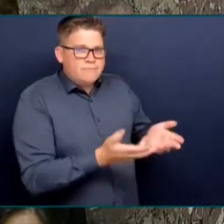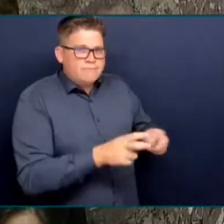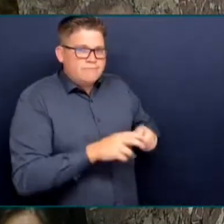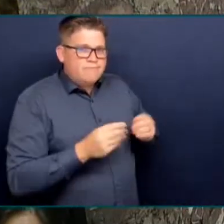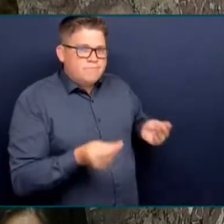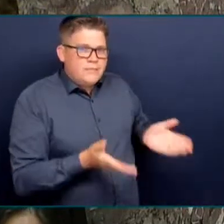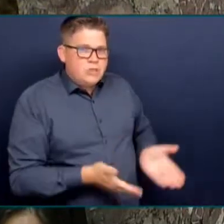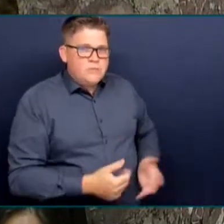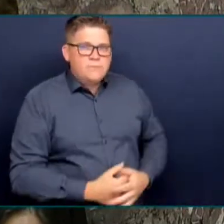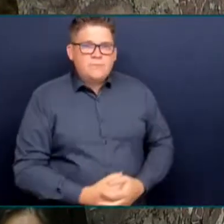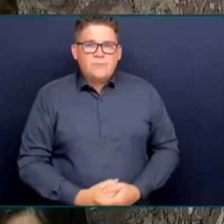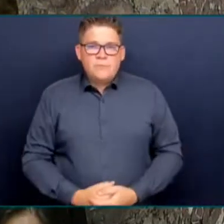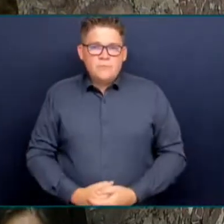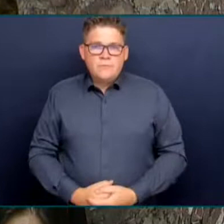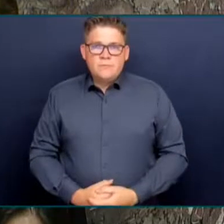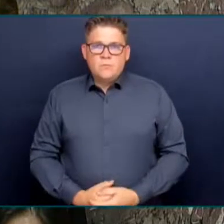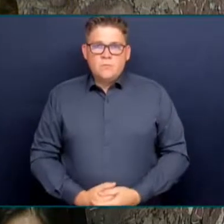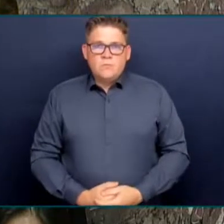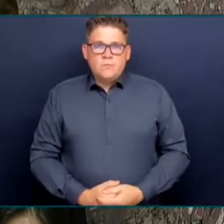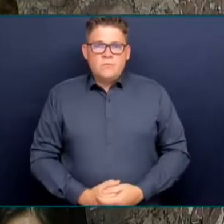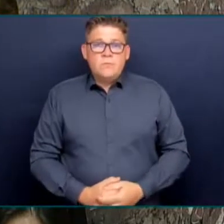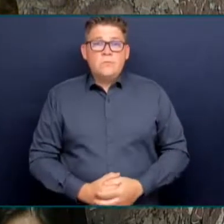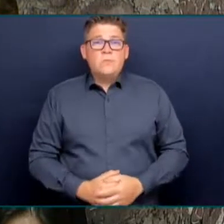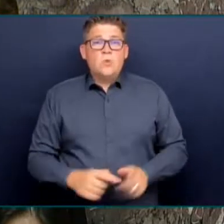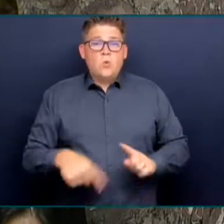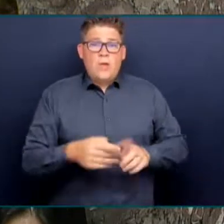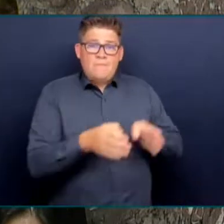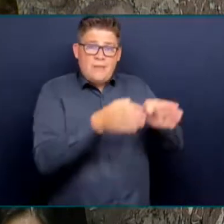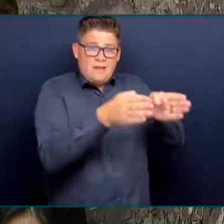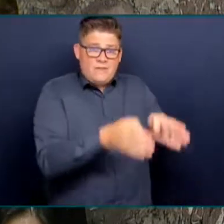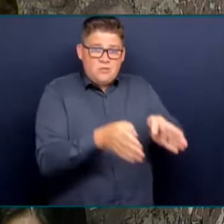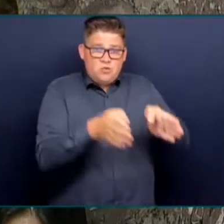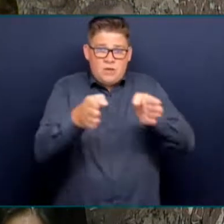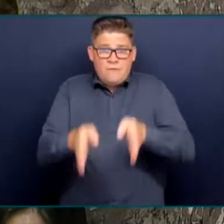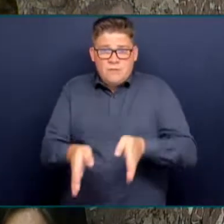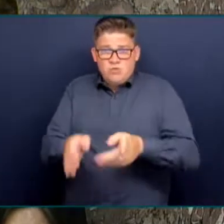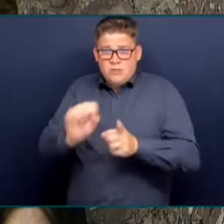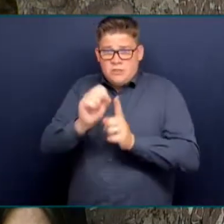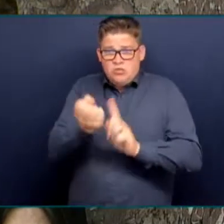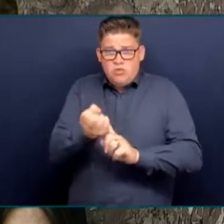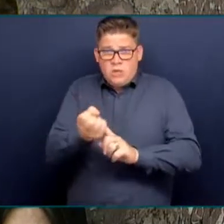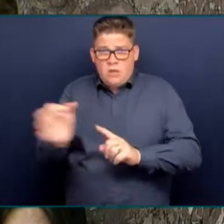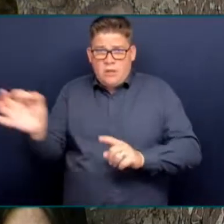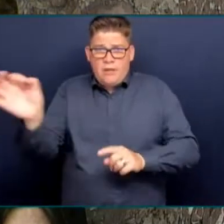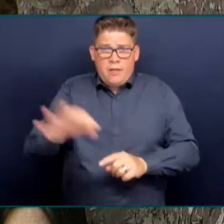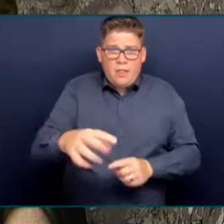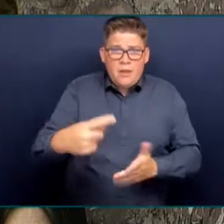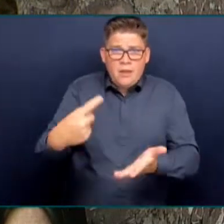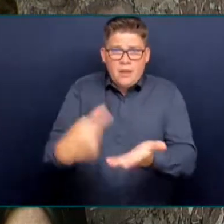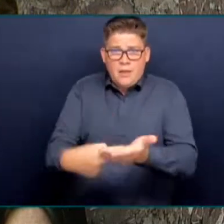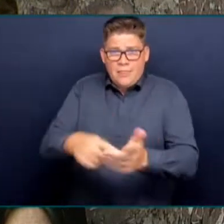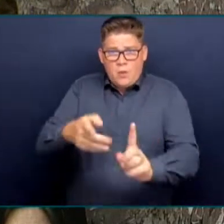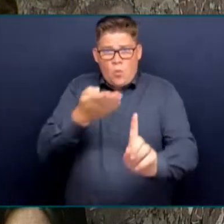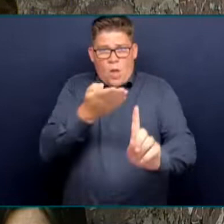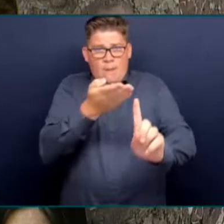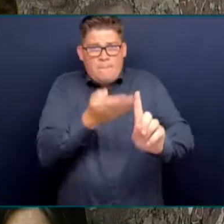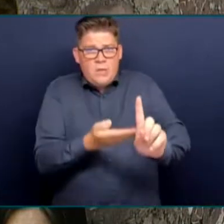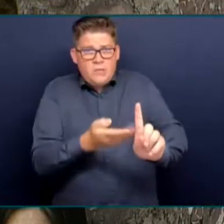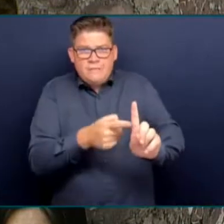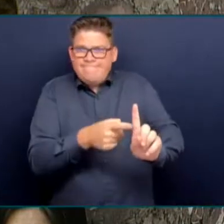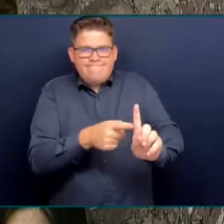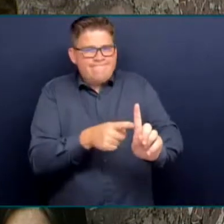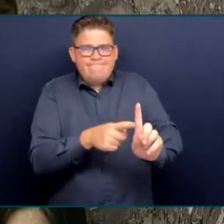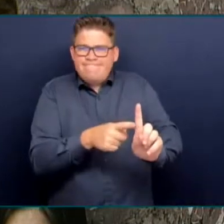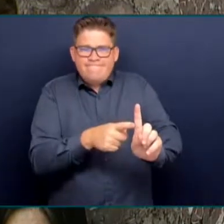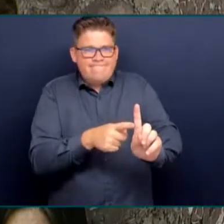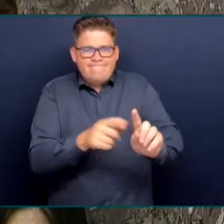we don't comment in a specific sense about those cases. But what I would say here, and what I was